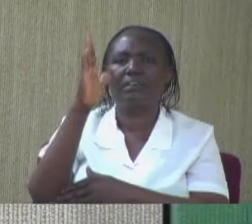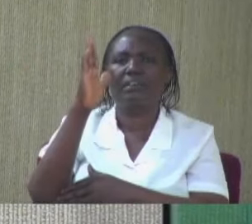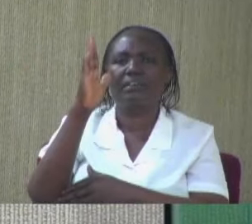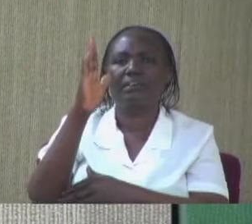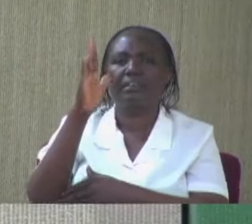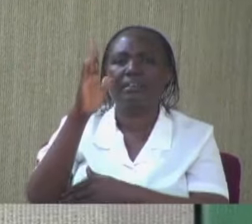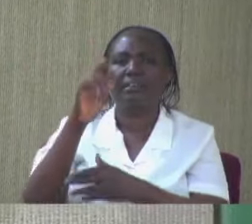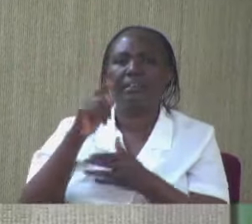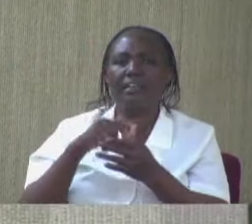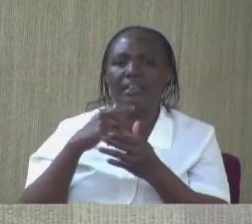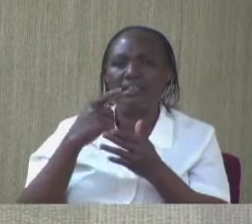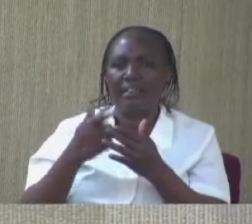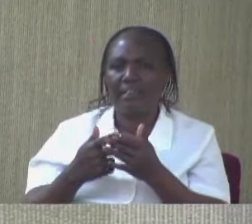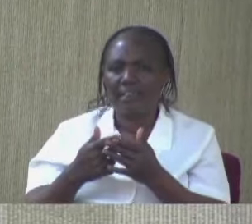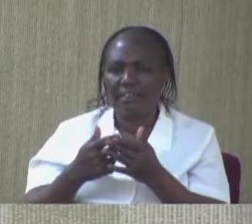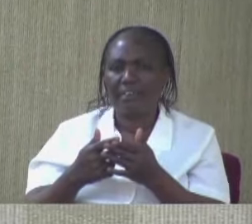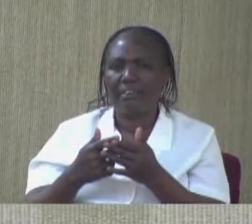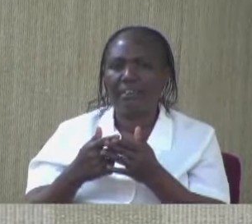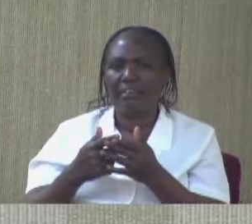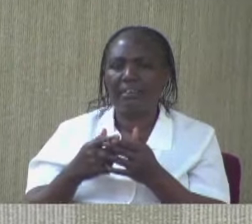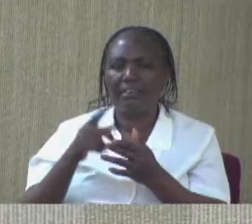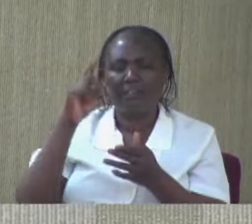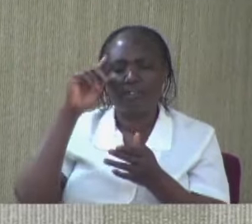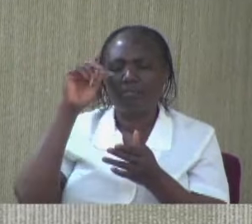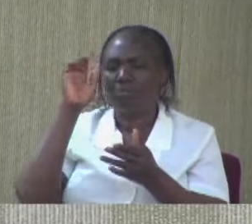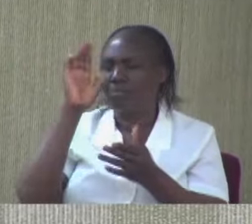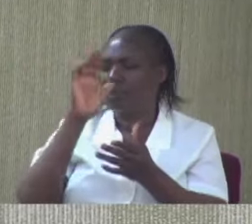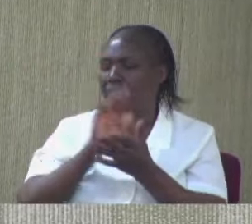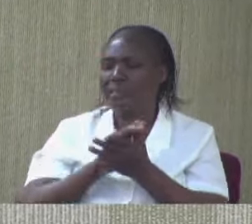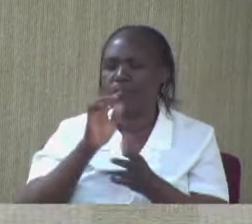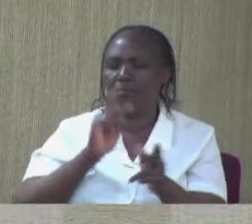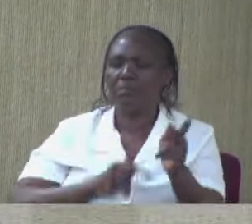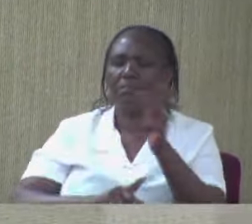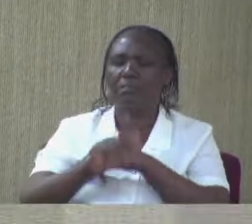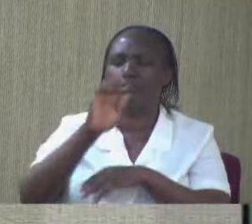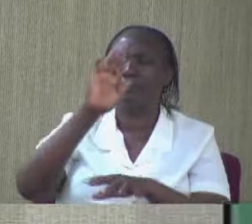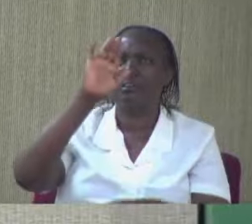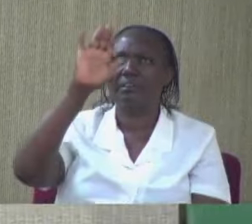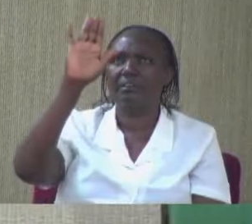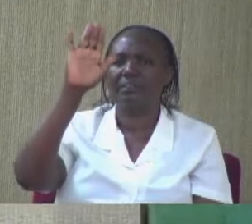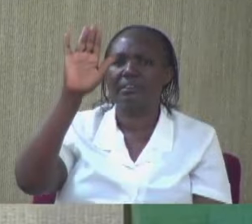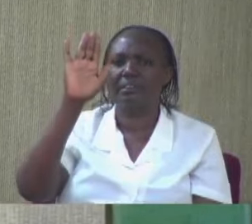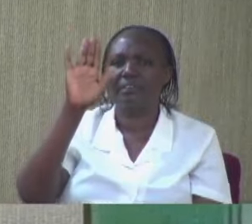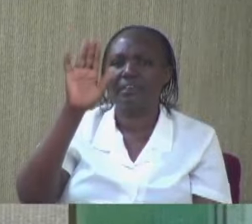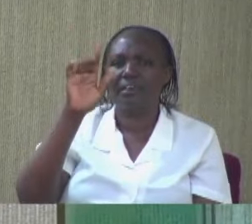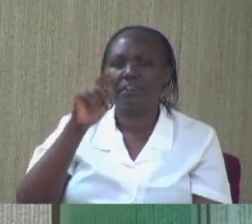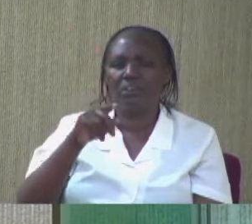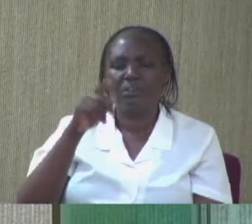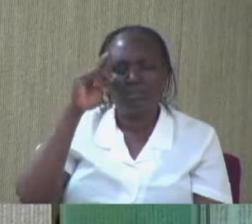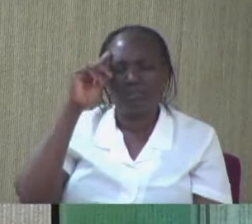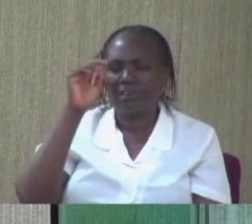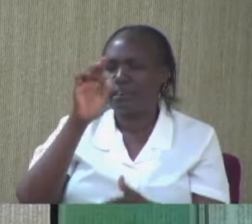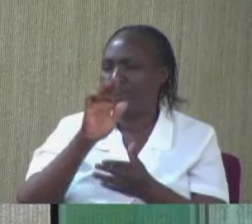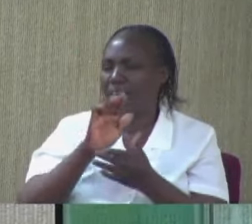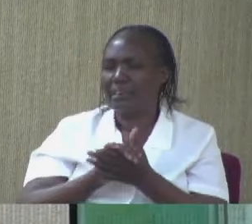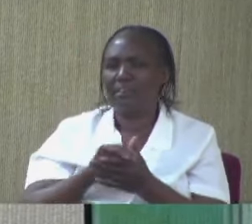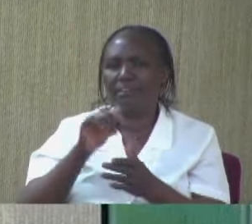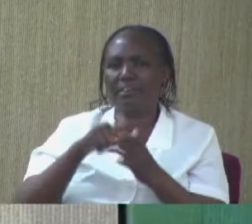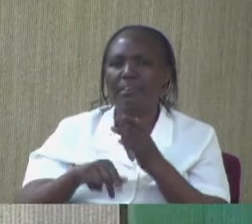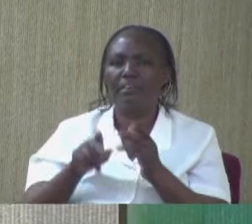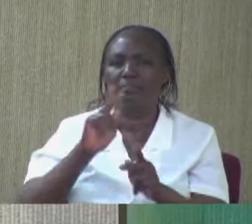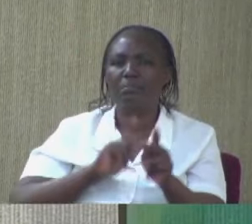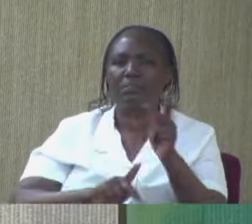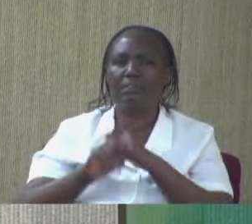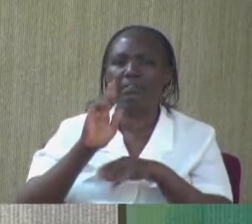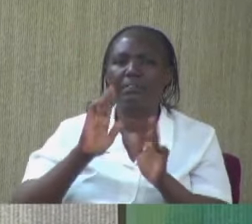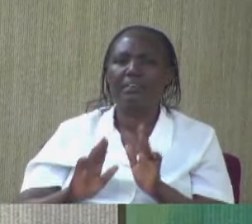And then believe his prophets. We do not believe in the prophet. We